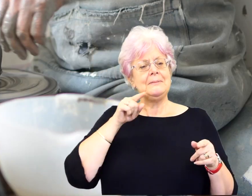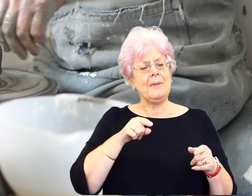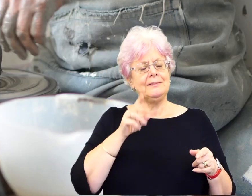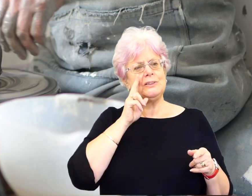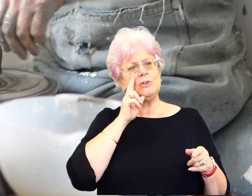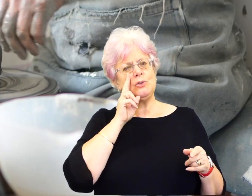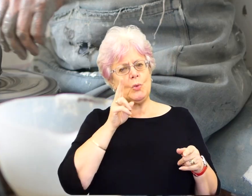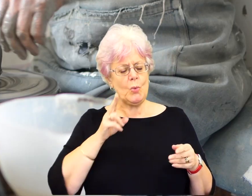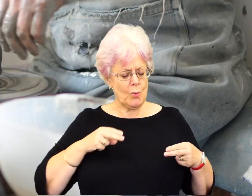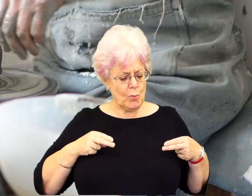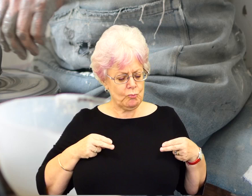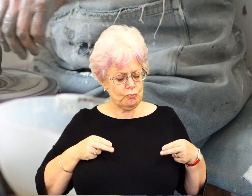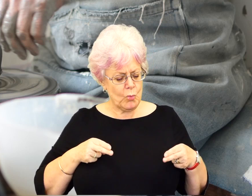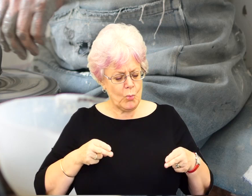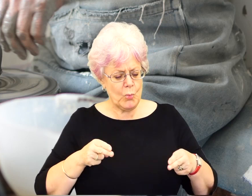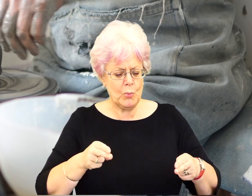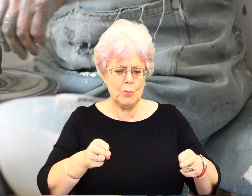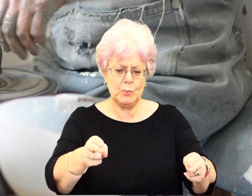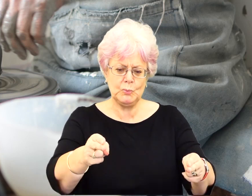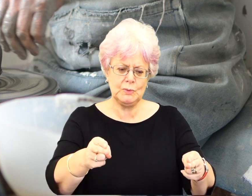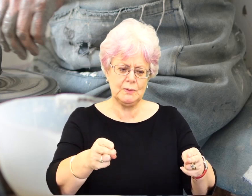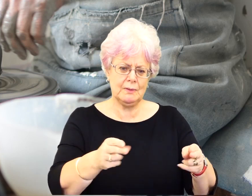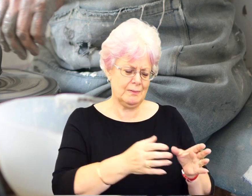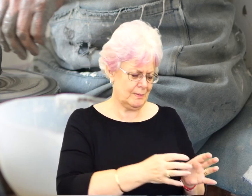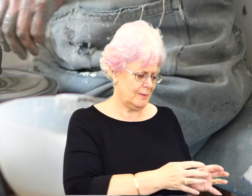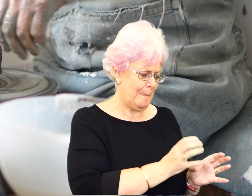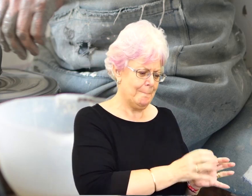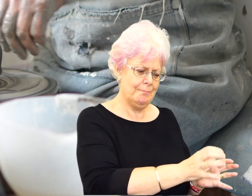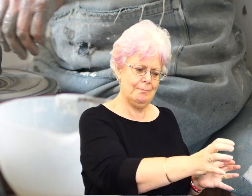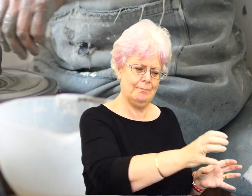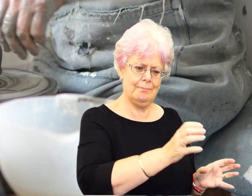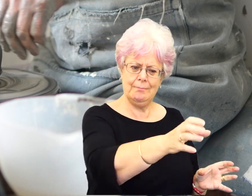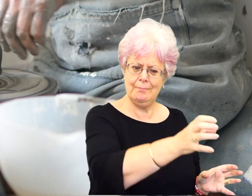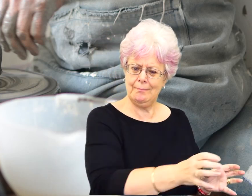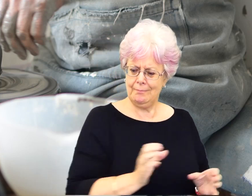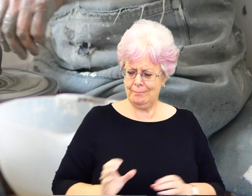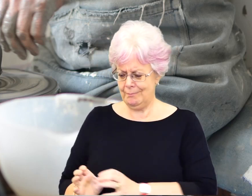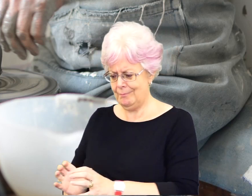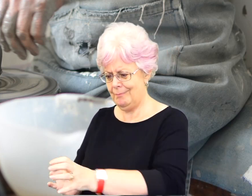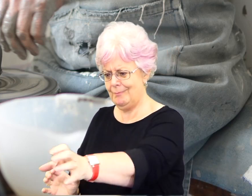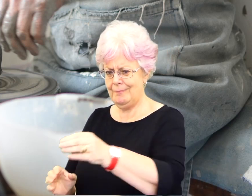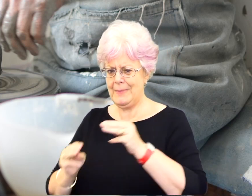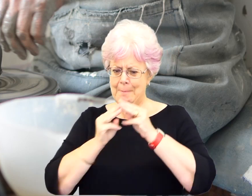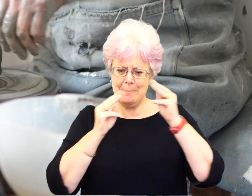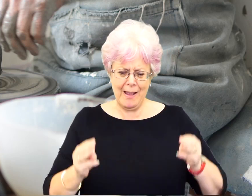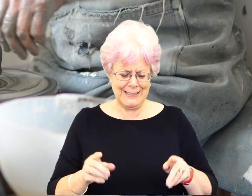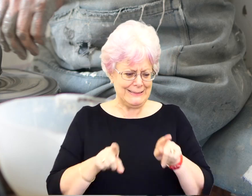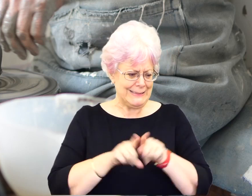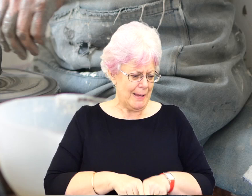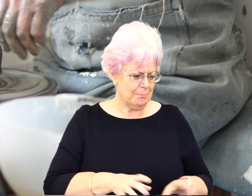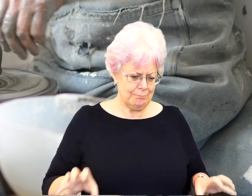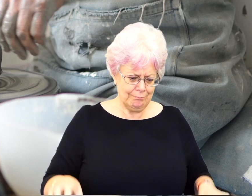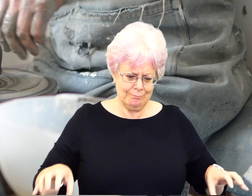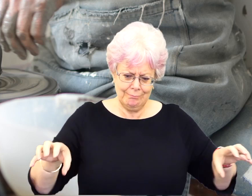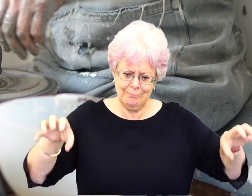pots particularly. But when I got to India, I saw everywhere on the side of the road, in markets, huge piles of